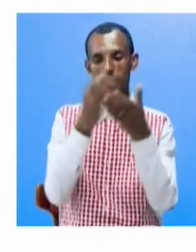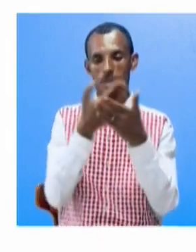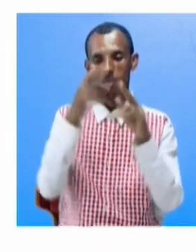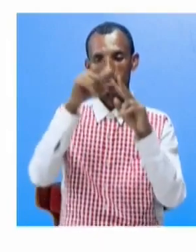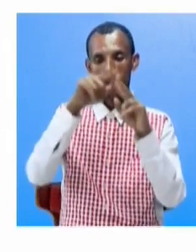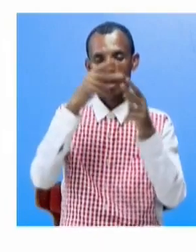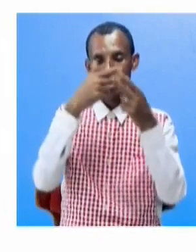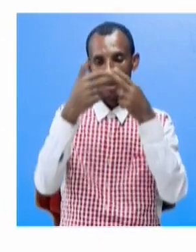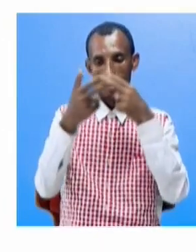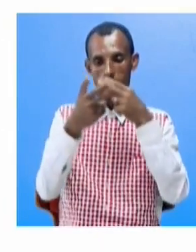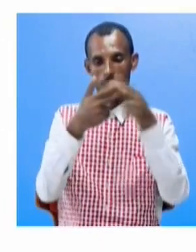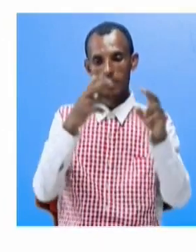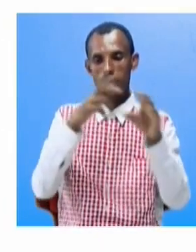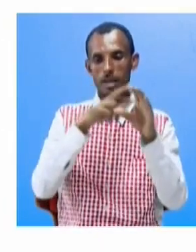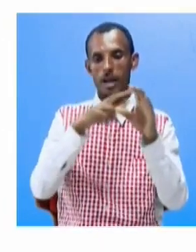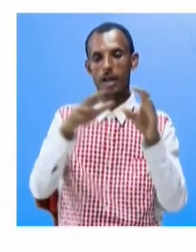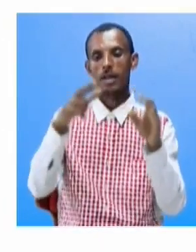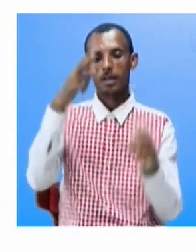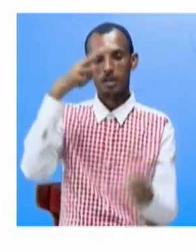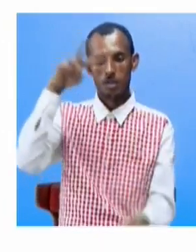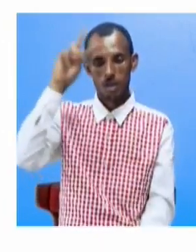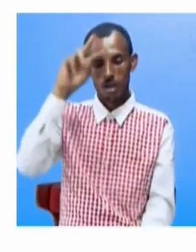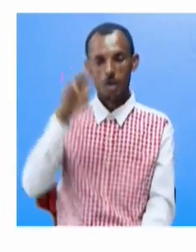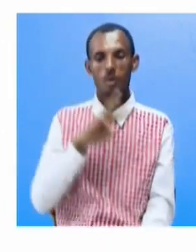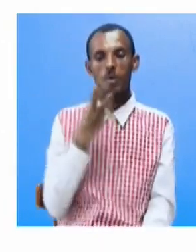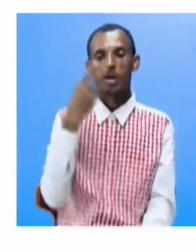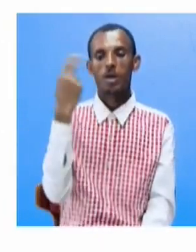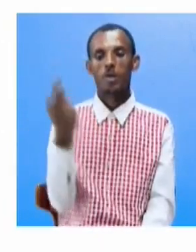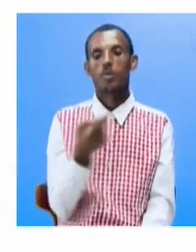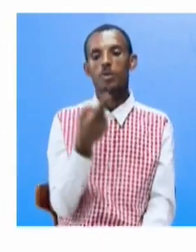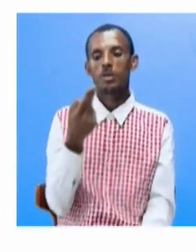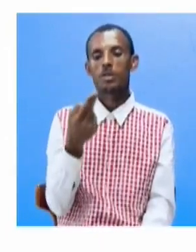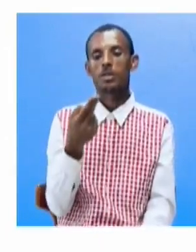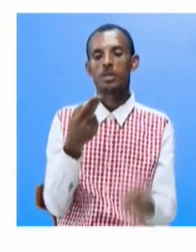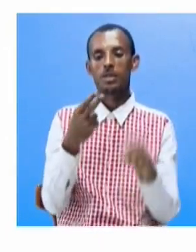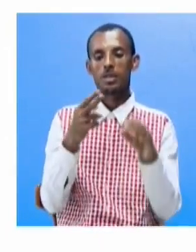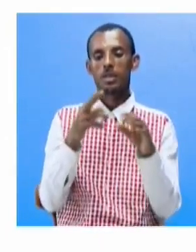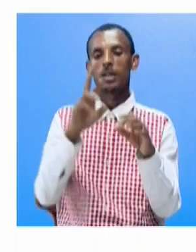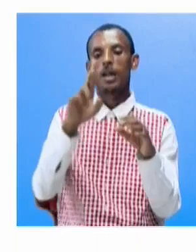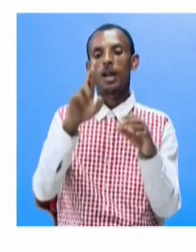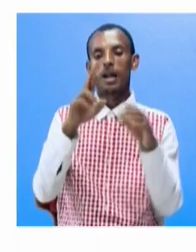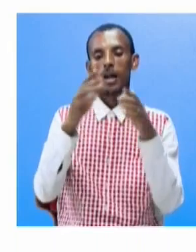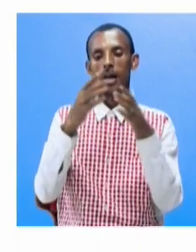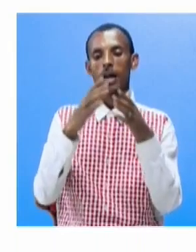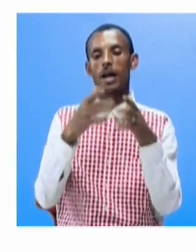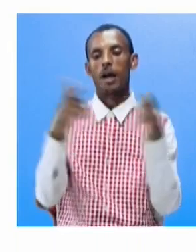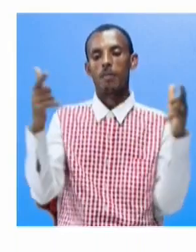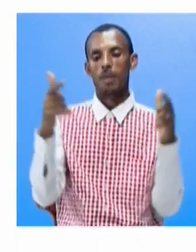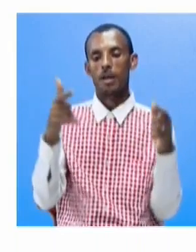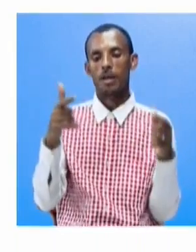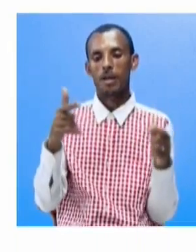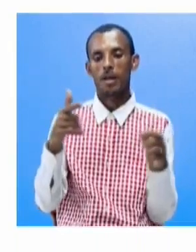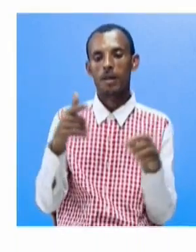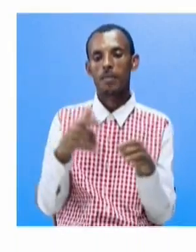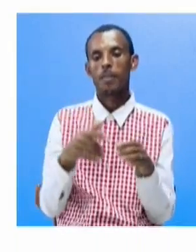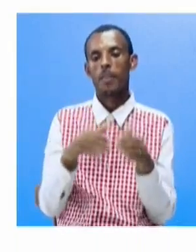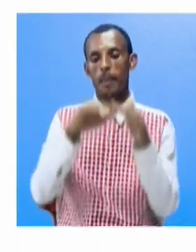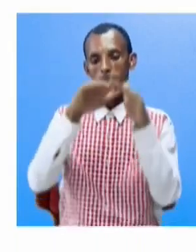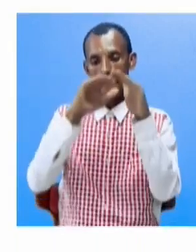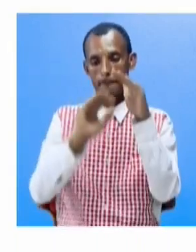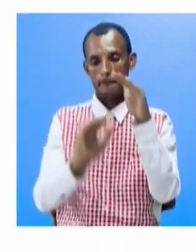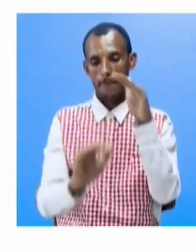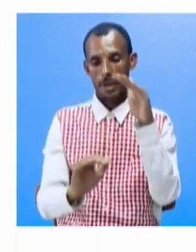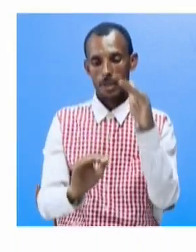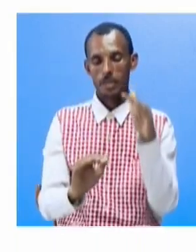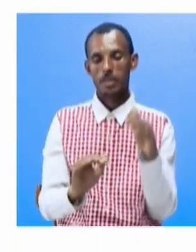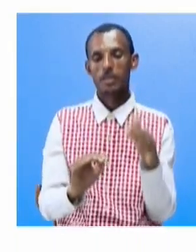We use capital letter here for radius of big circle, pi r squared, minus